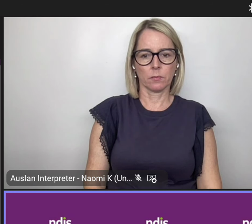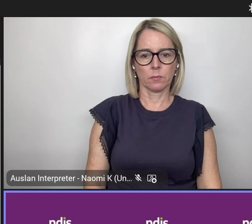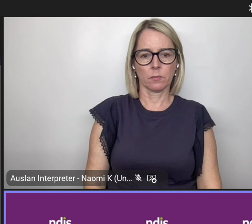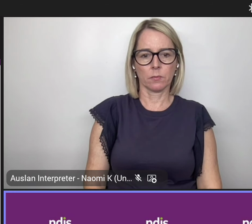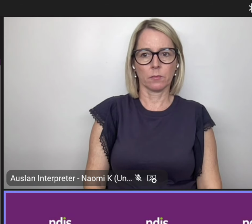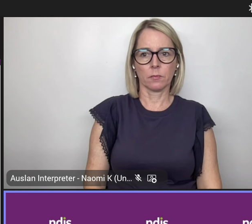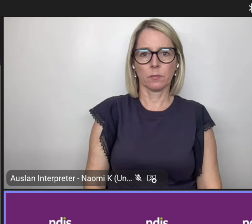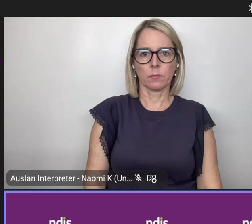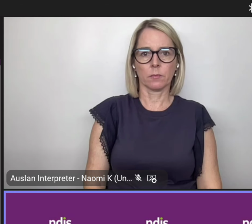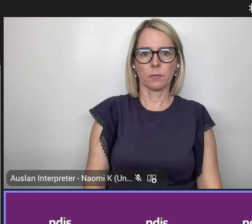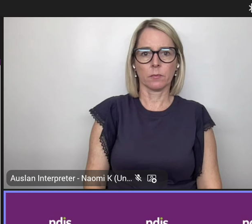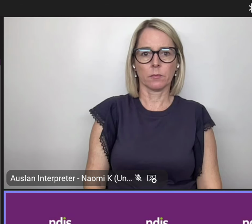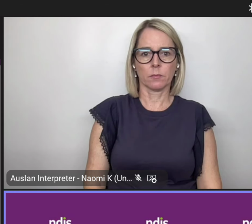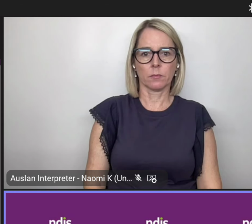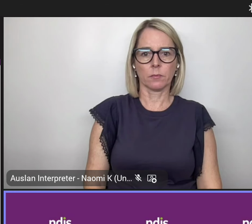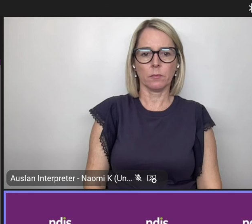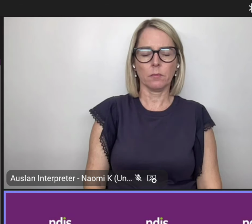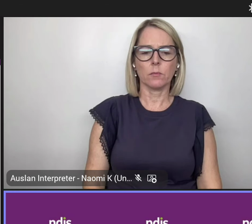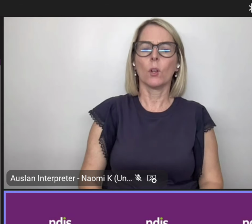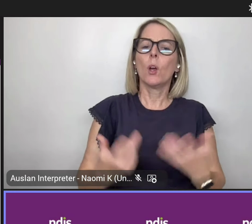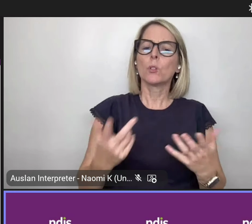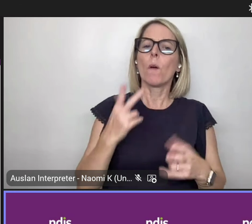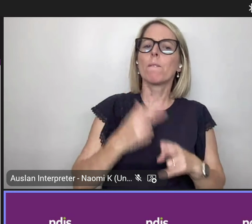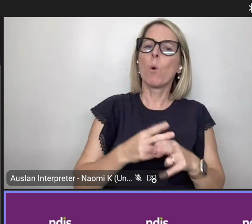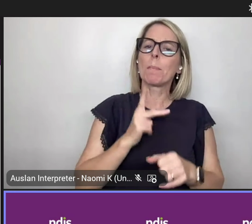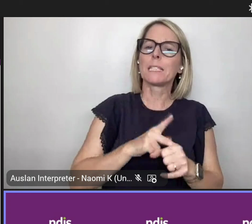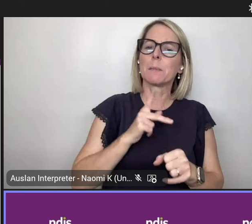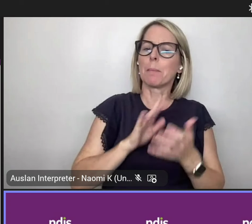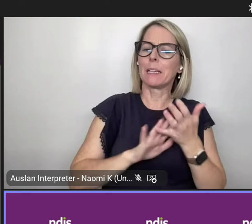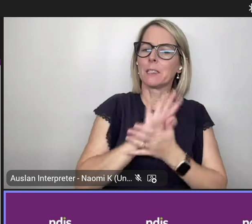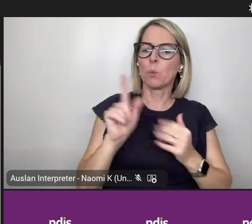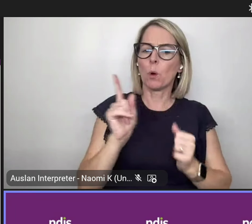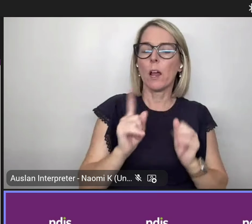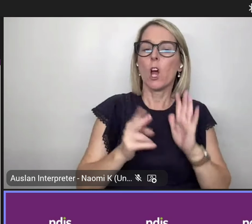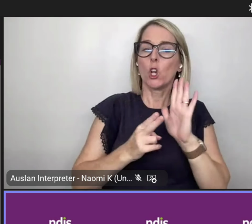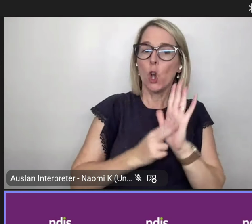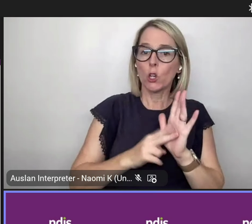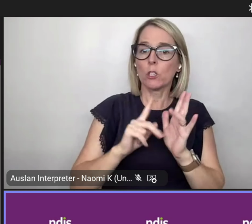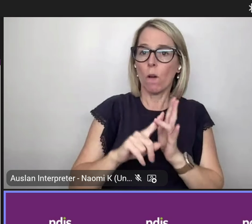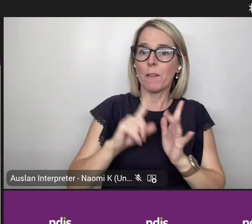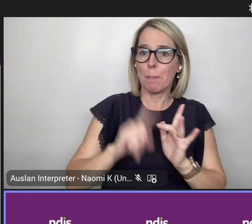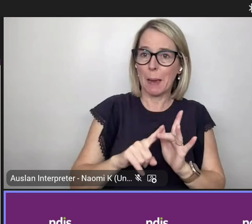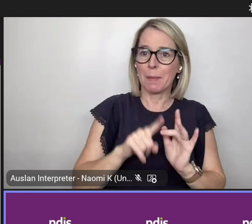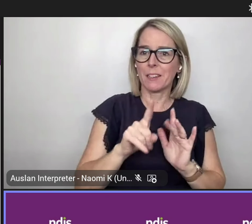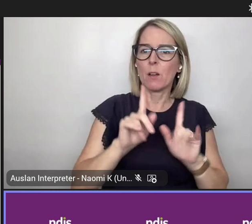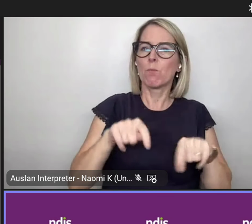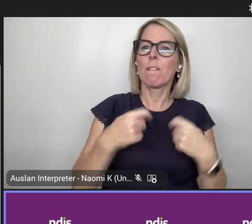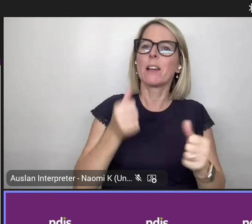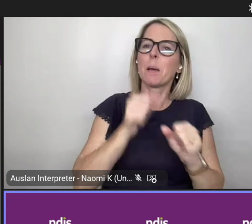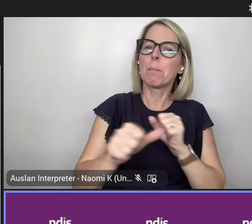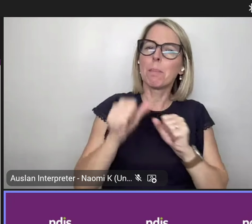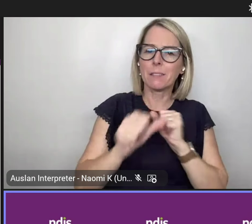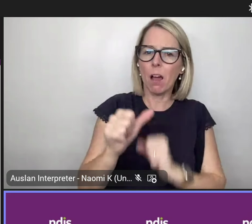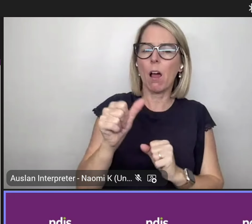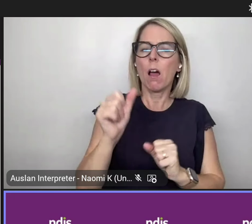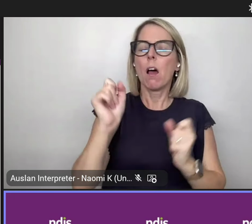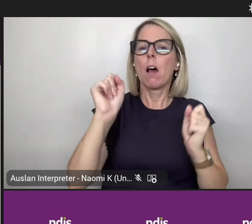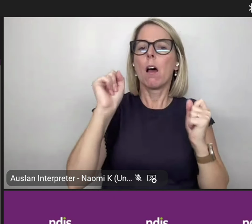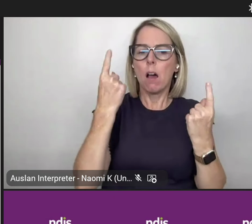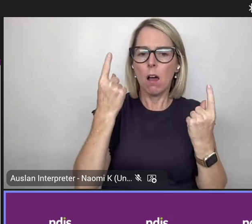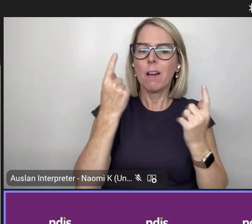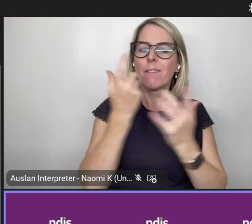What does this mean for the participants? A notice of impairment gives a better understanding about how you have accessed